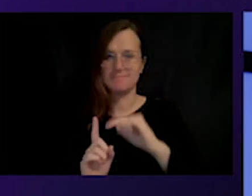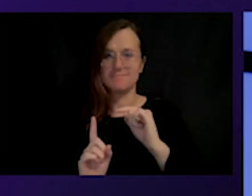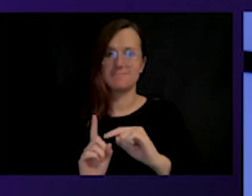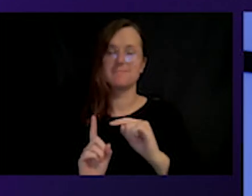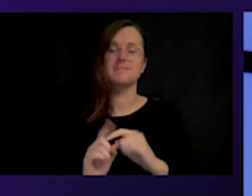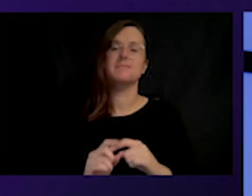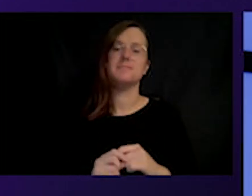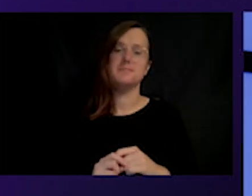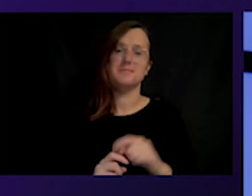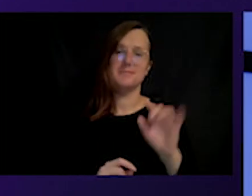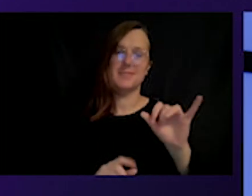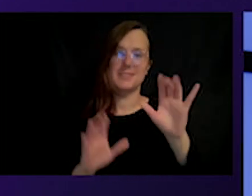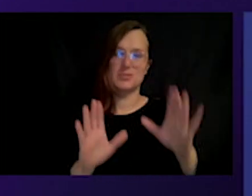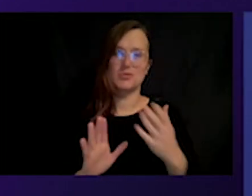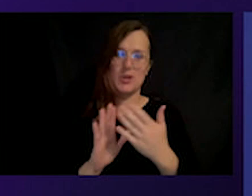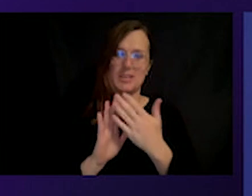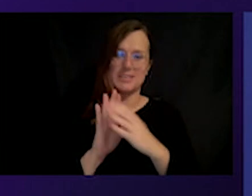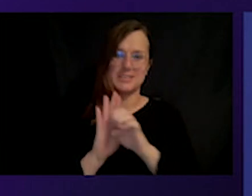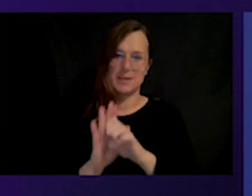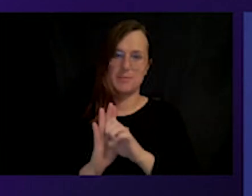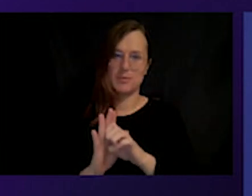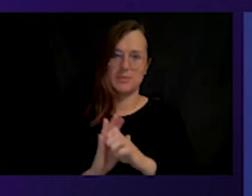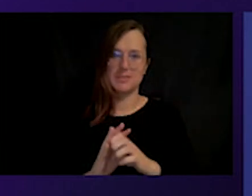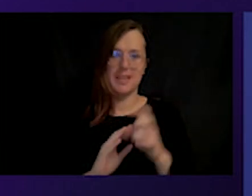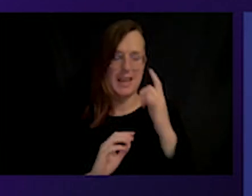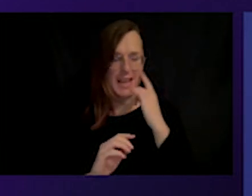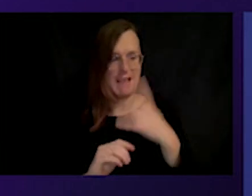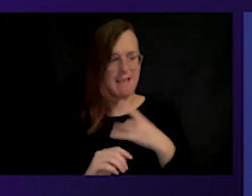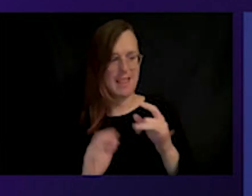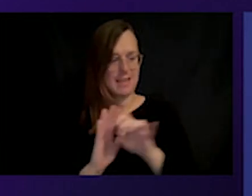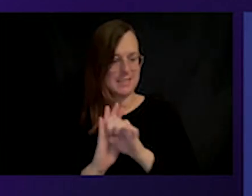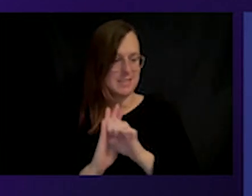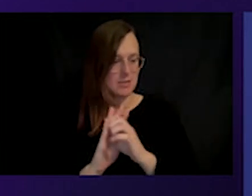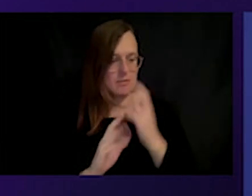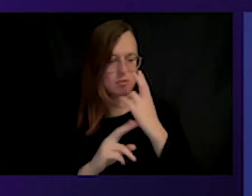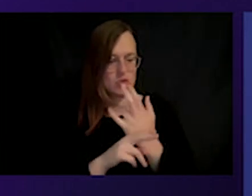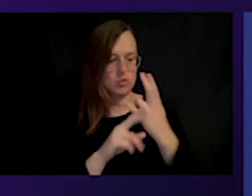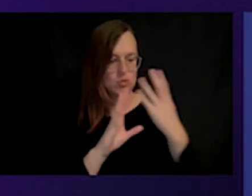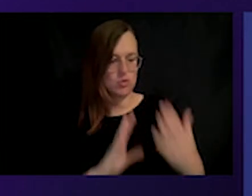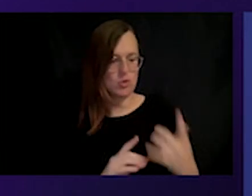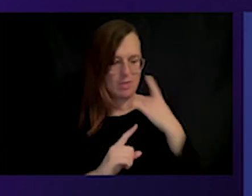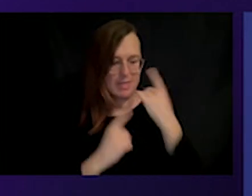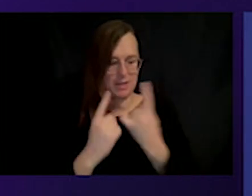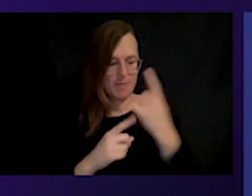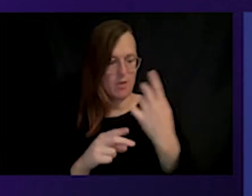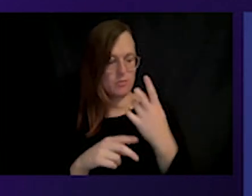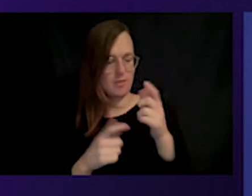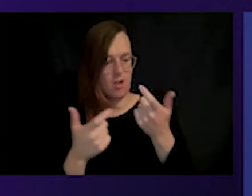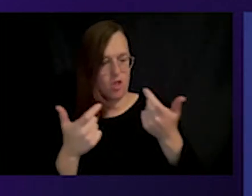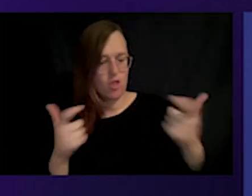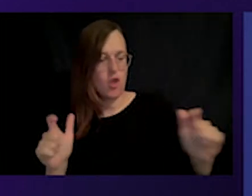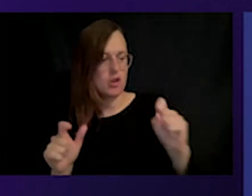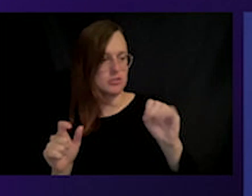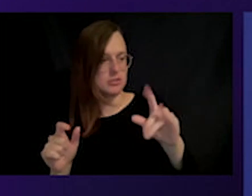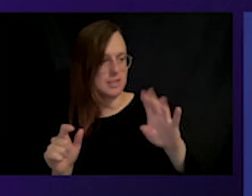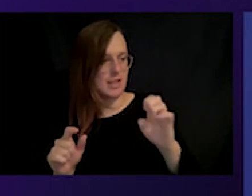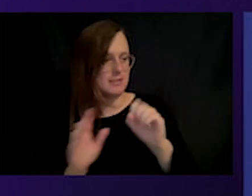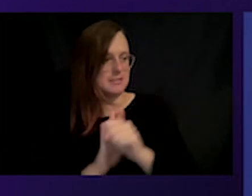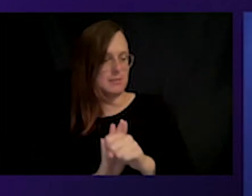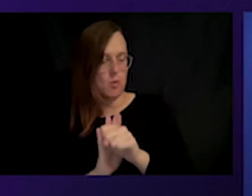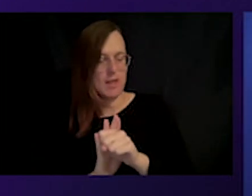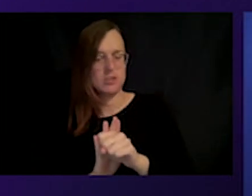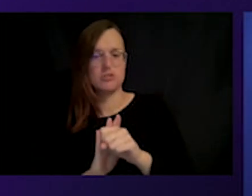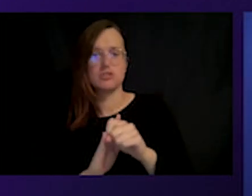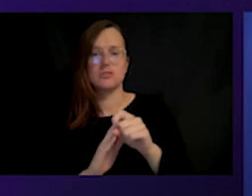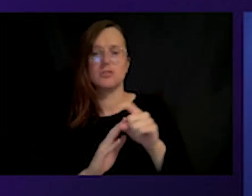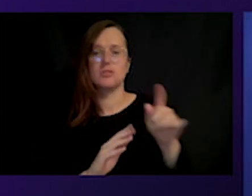great example. I think that's one example that allow us to think about those really, really large-scale simulations that we probably even today